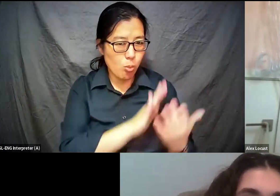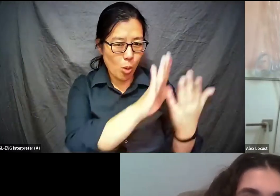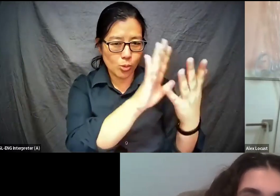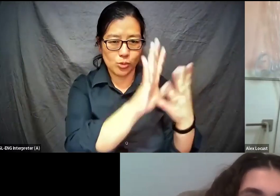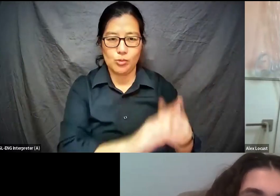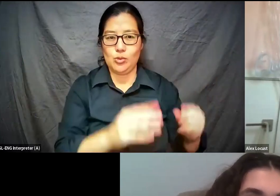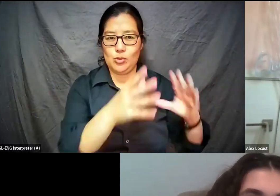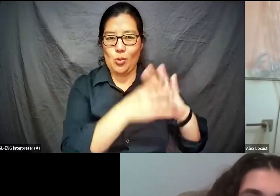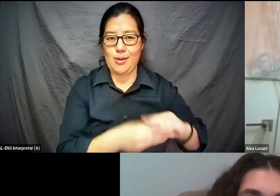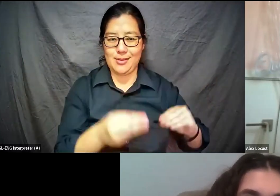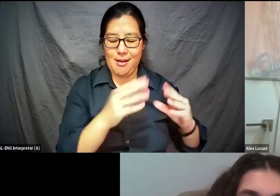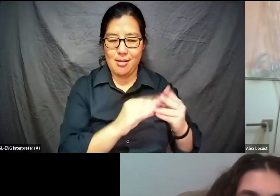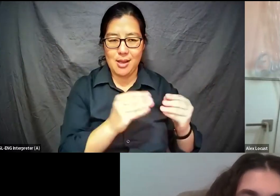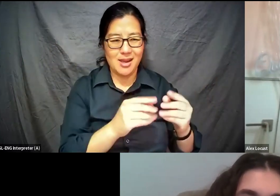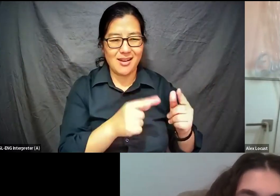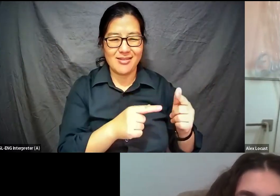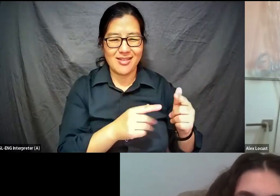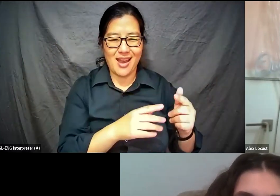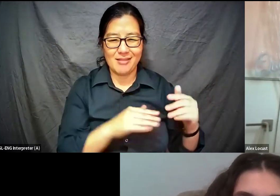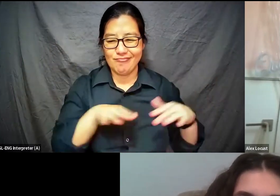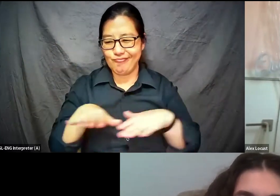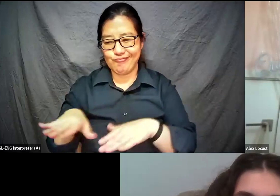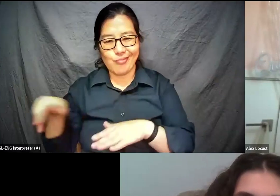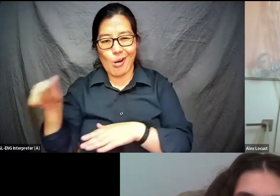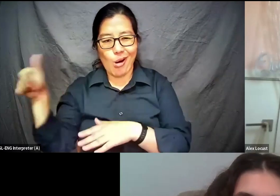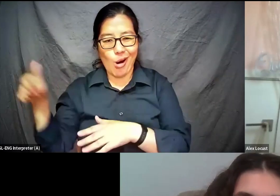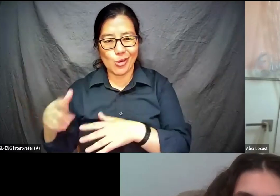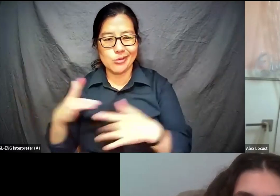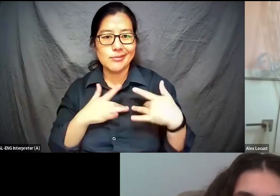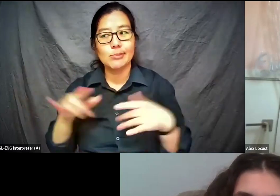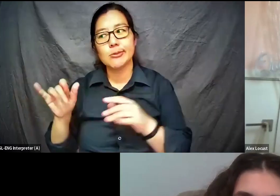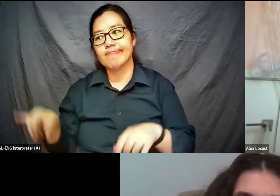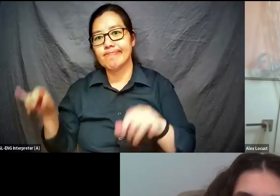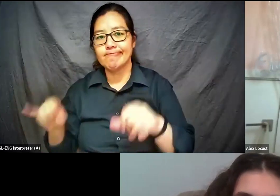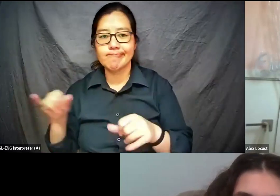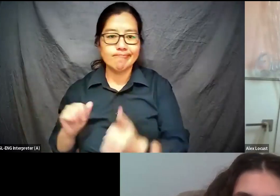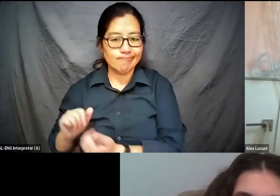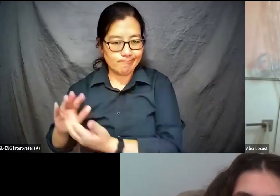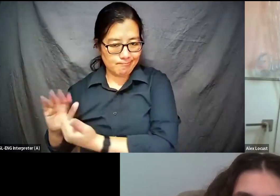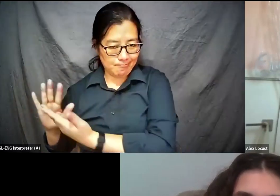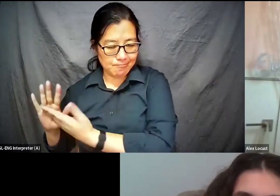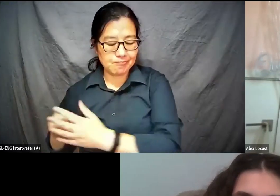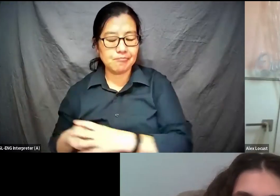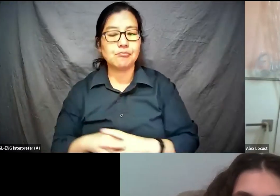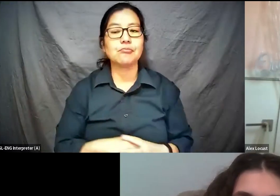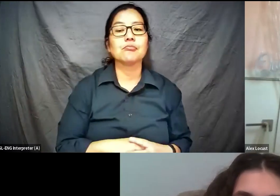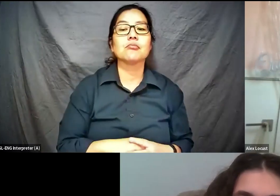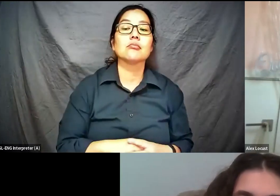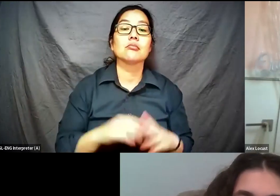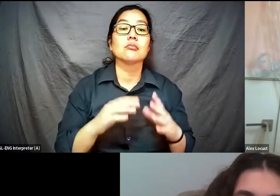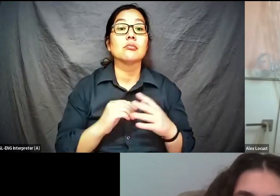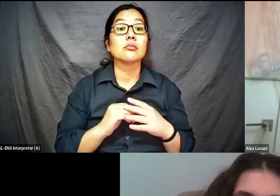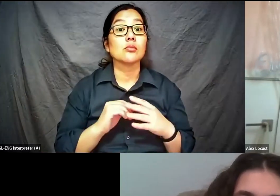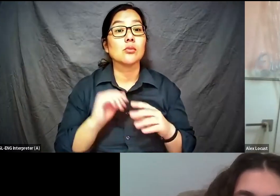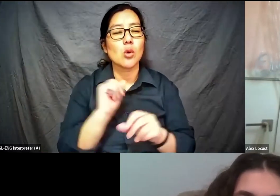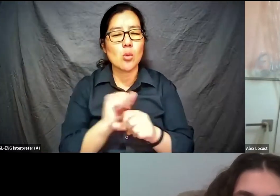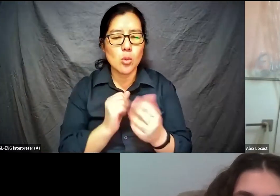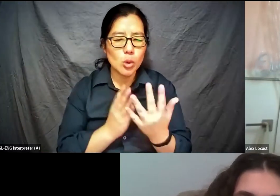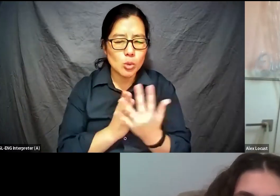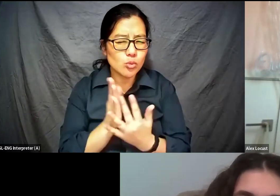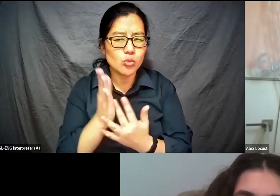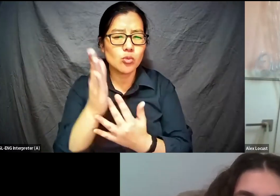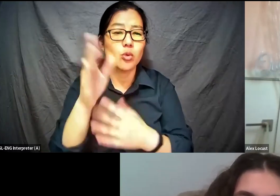like a very high level tease for the audience? Yeah, this is Sab speaking.